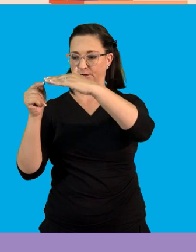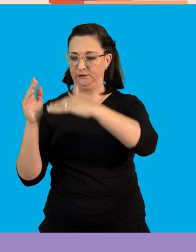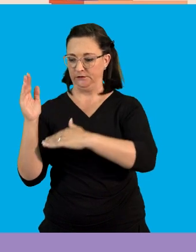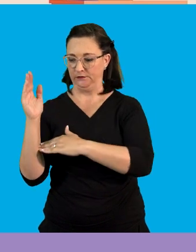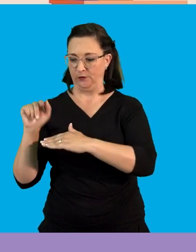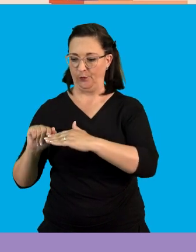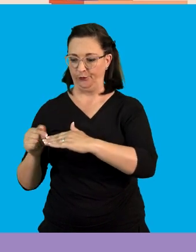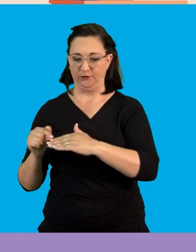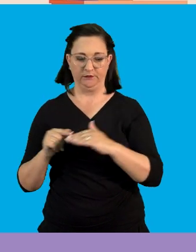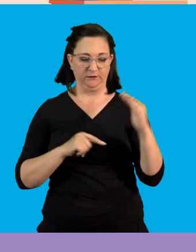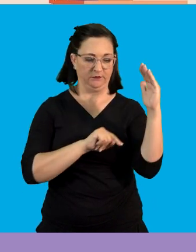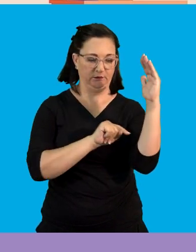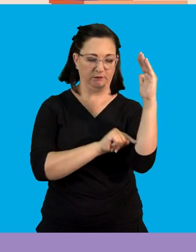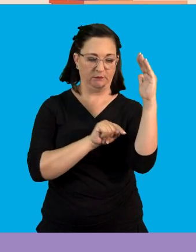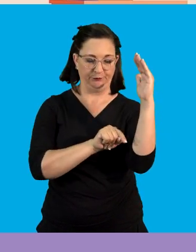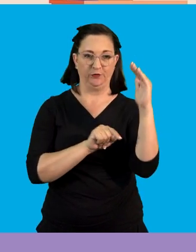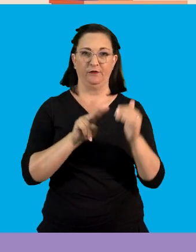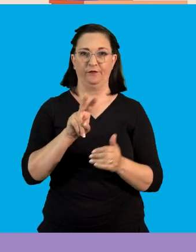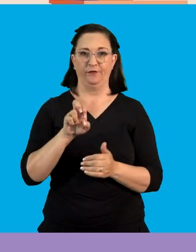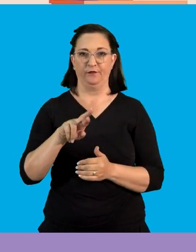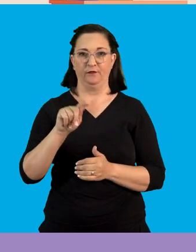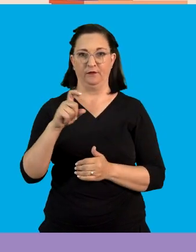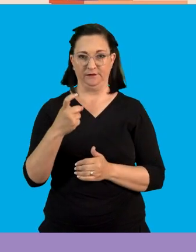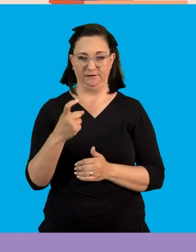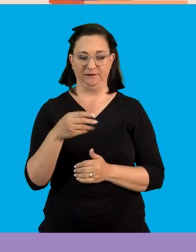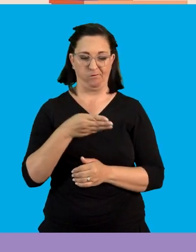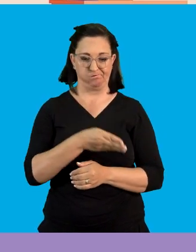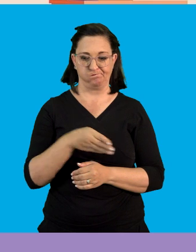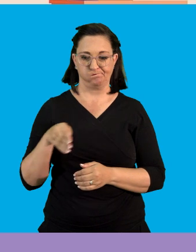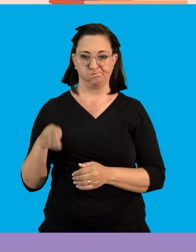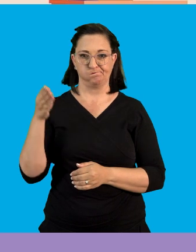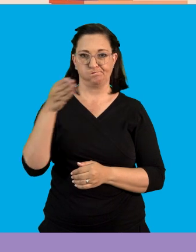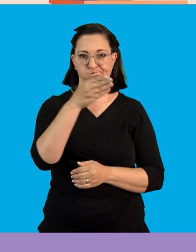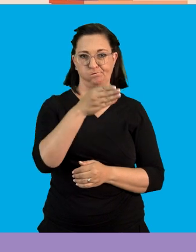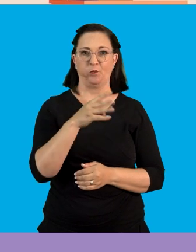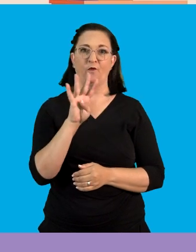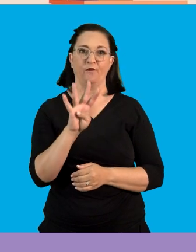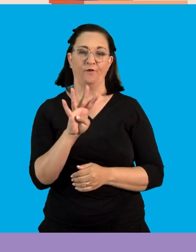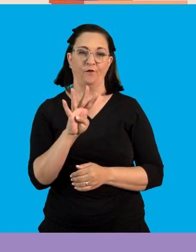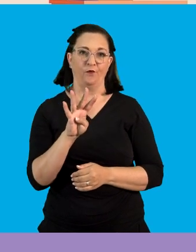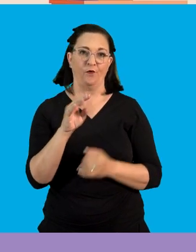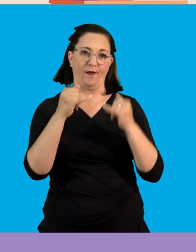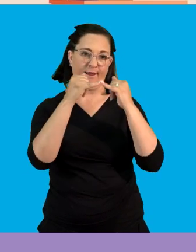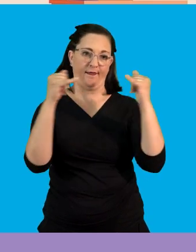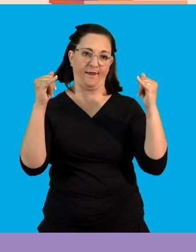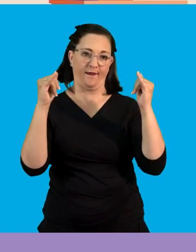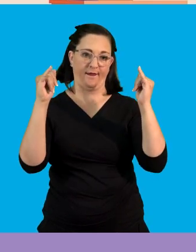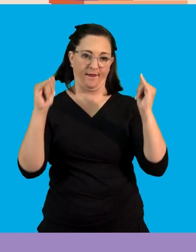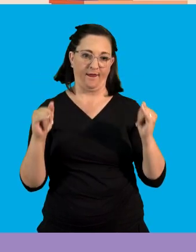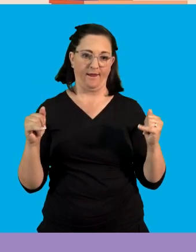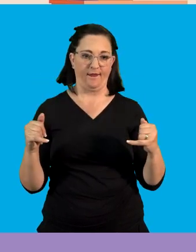the corners, and those are our vertices. So there are 4 vertices that are joining 4